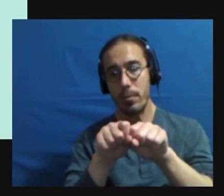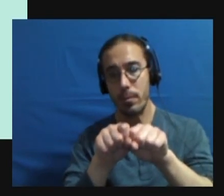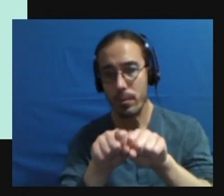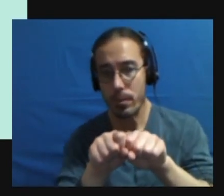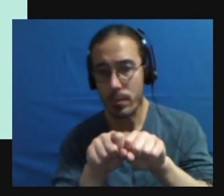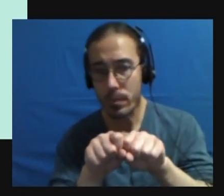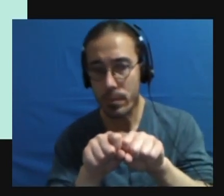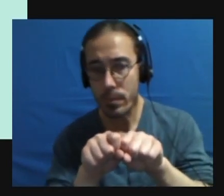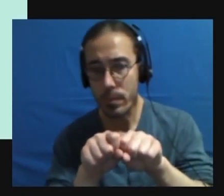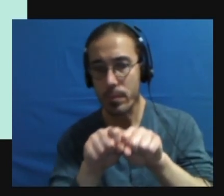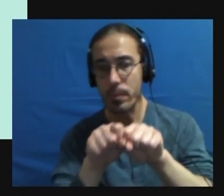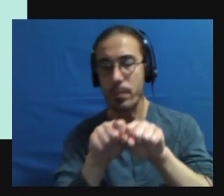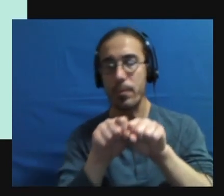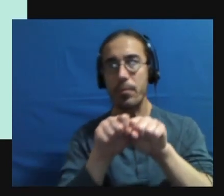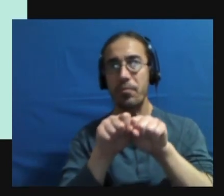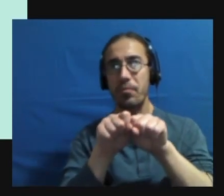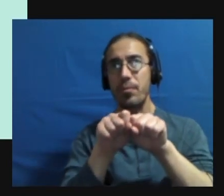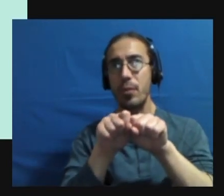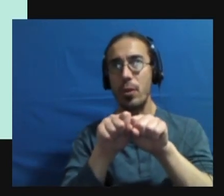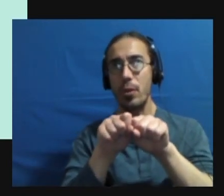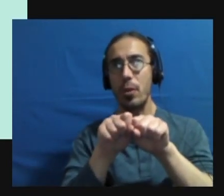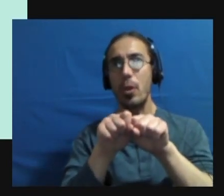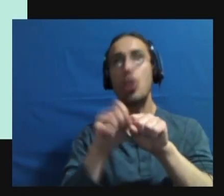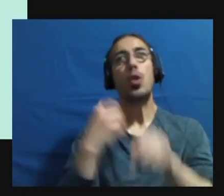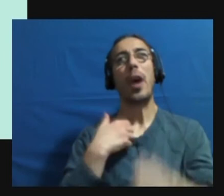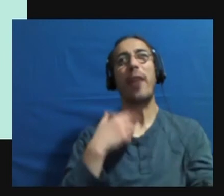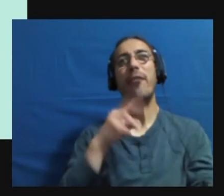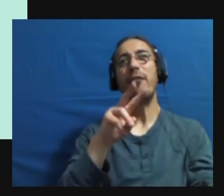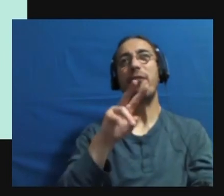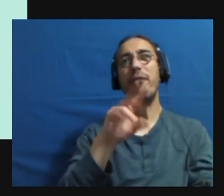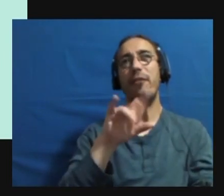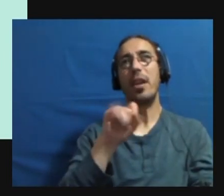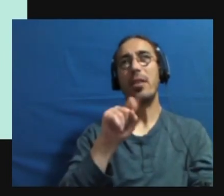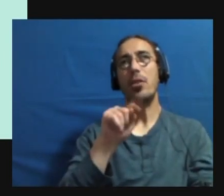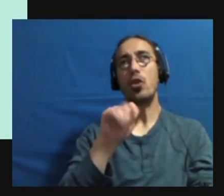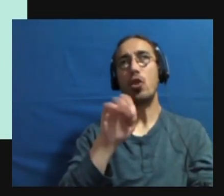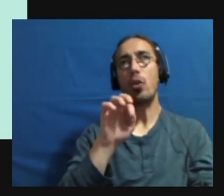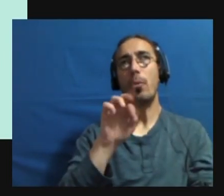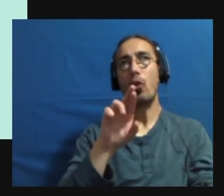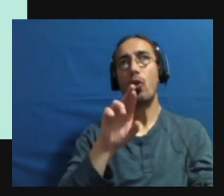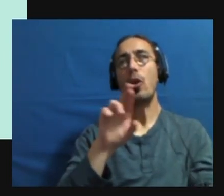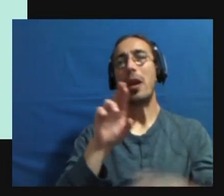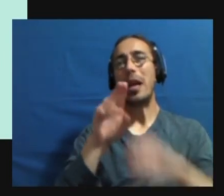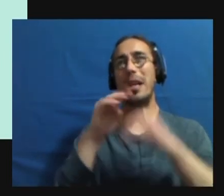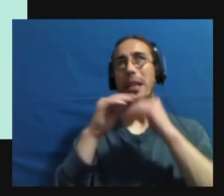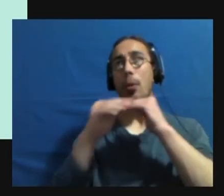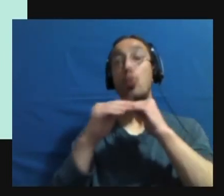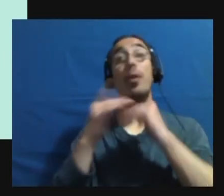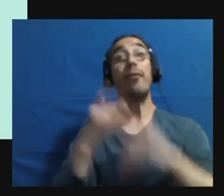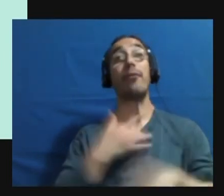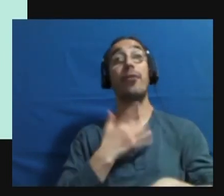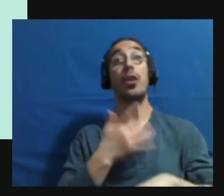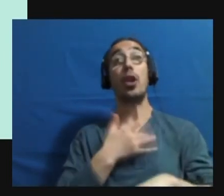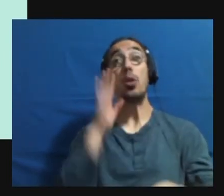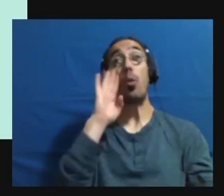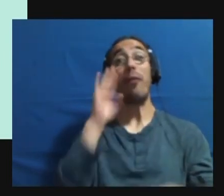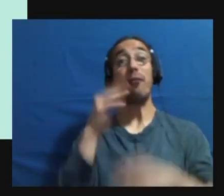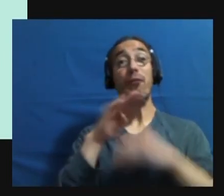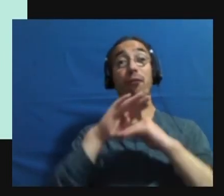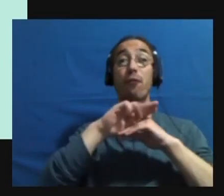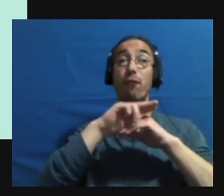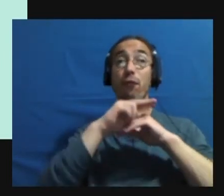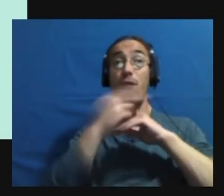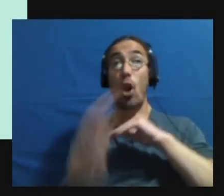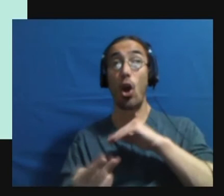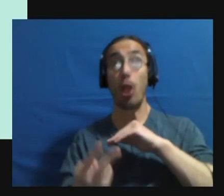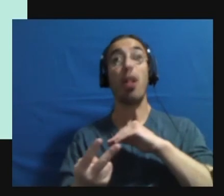you have vestibular instability, you feel like you're about to fall the whole time. Like that startle feeling